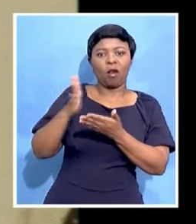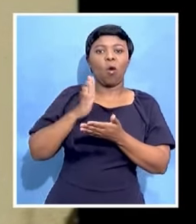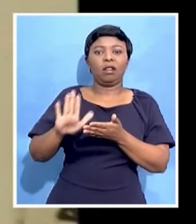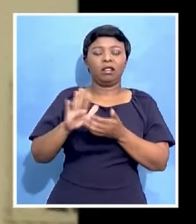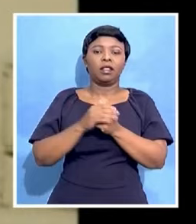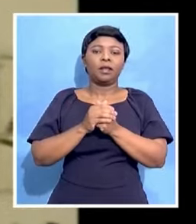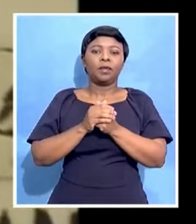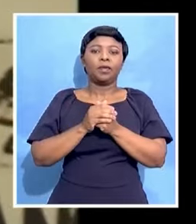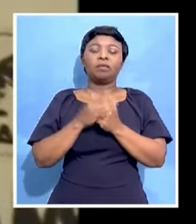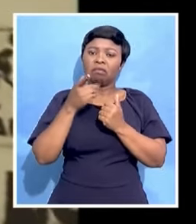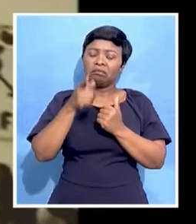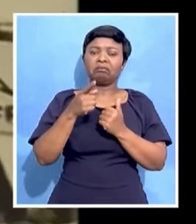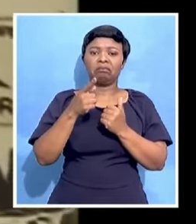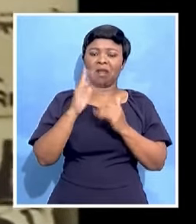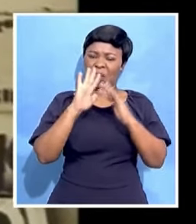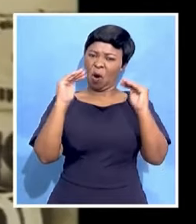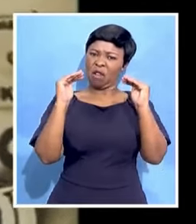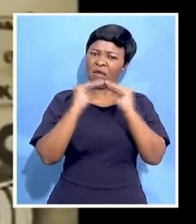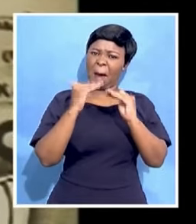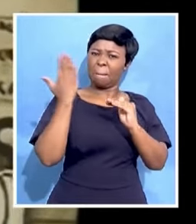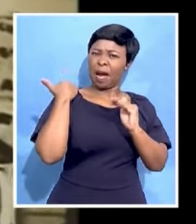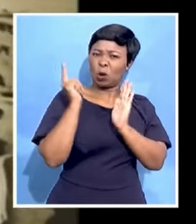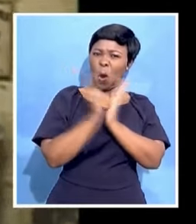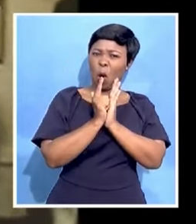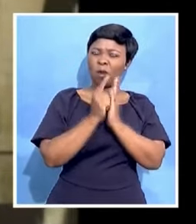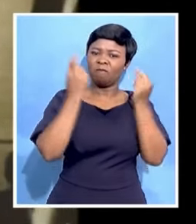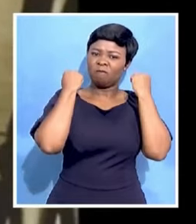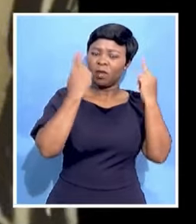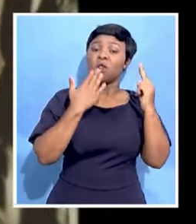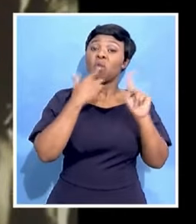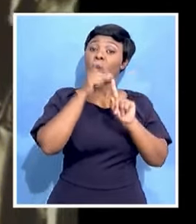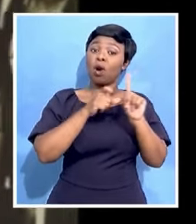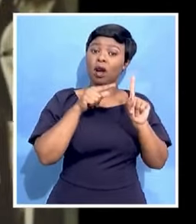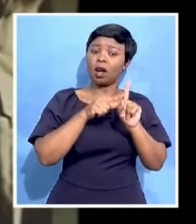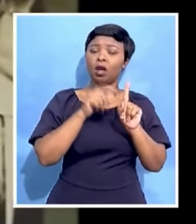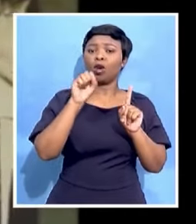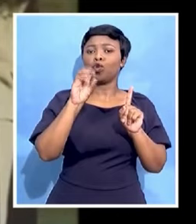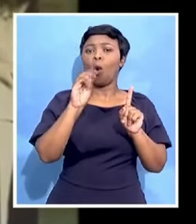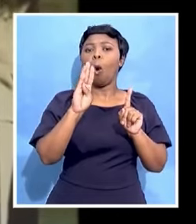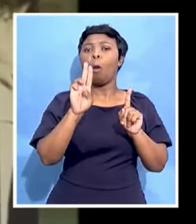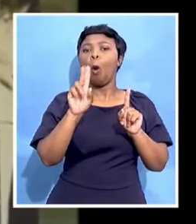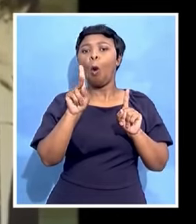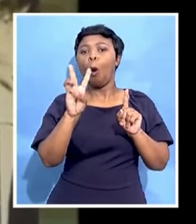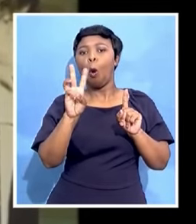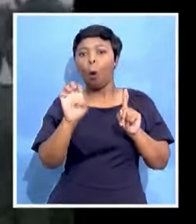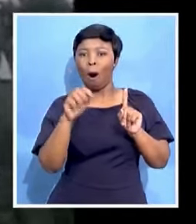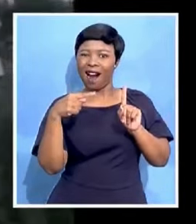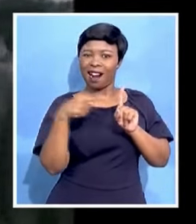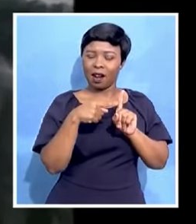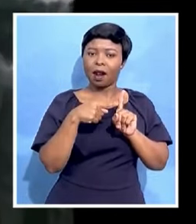was made by Robert Mangali Sosobukwe. The pass law sought to monitor and control the movement of black people.